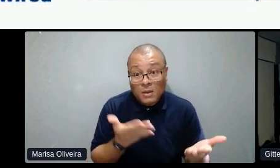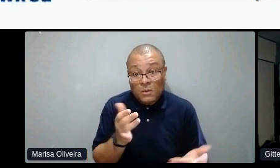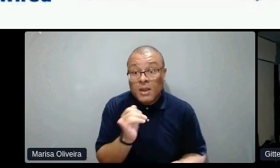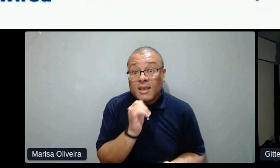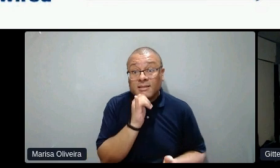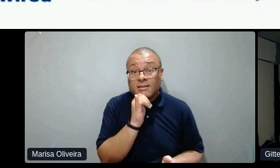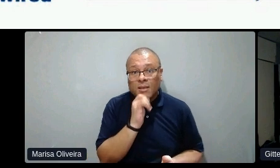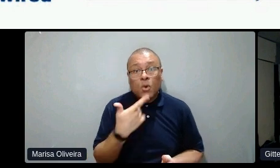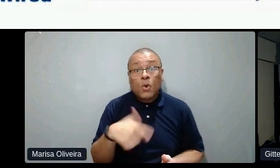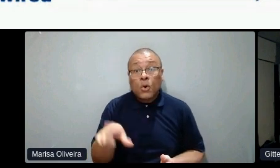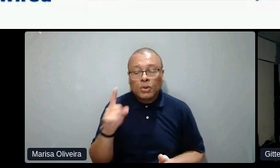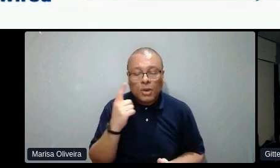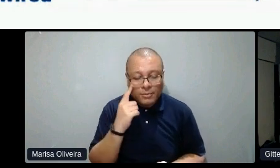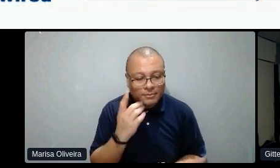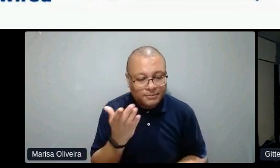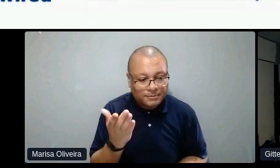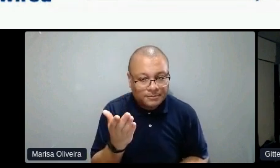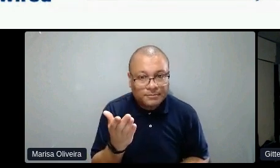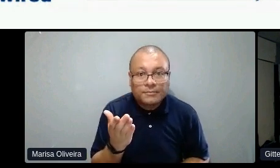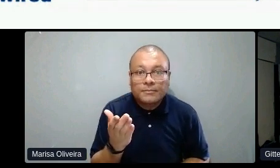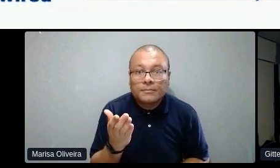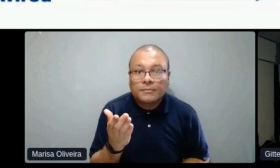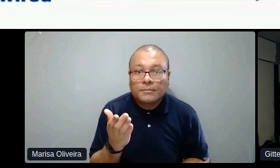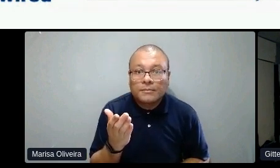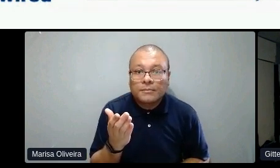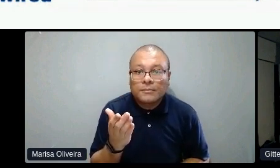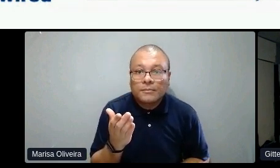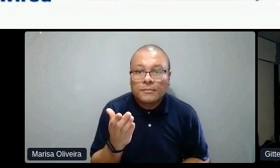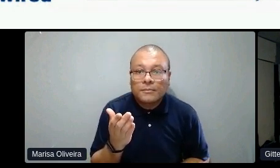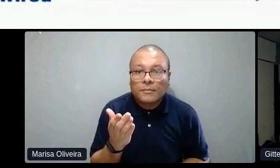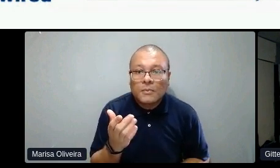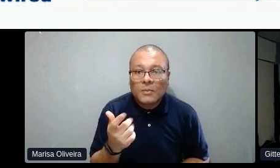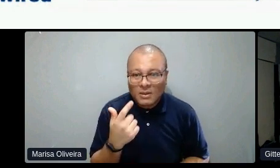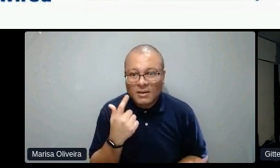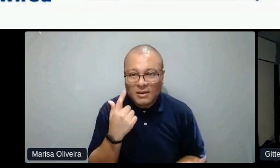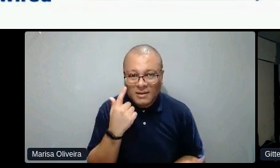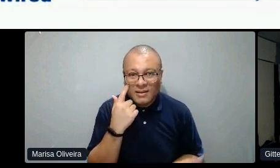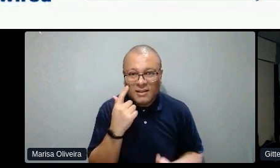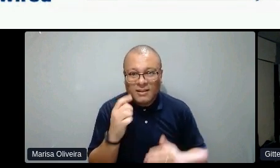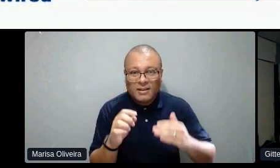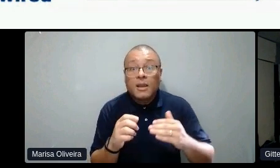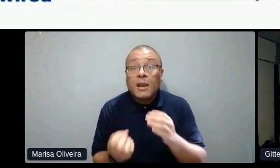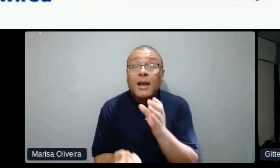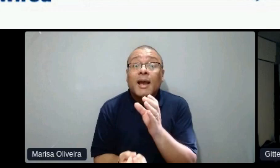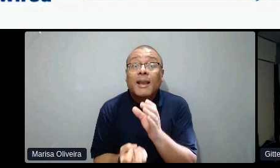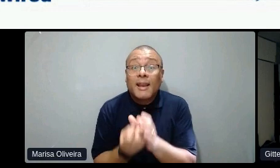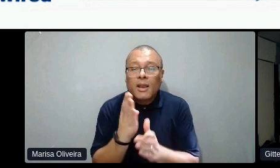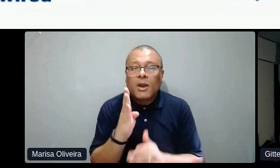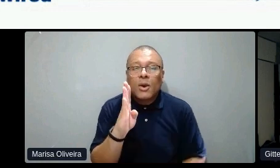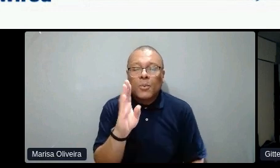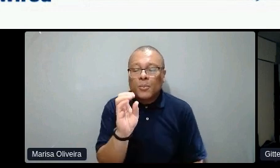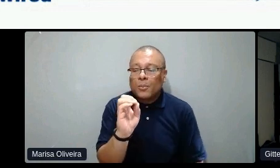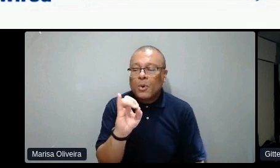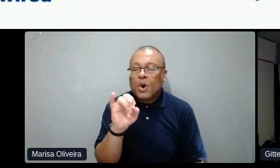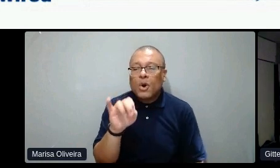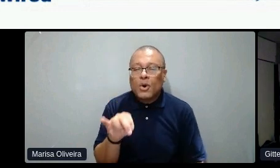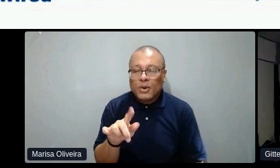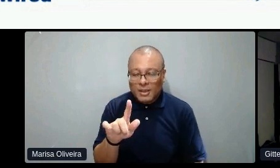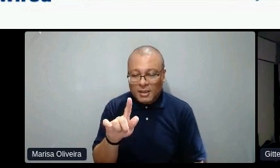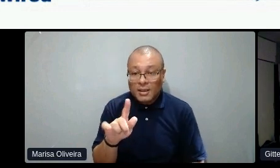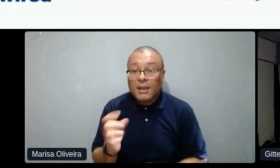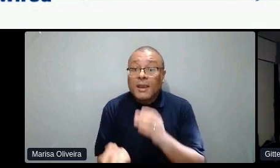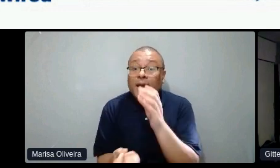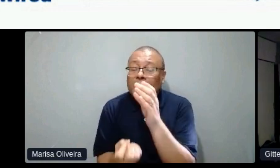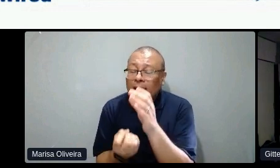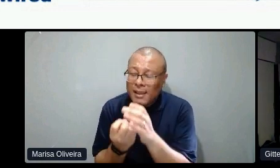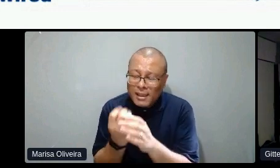this from Boeing. So Boeing built the 787, and there were a